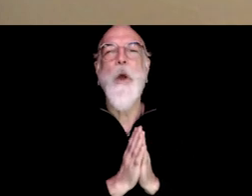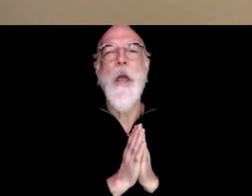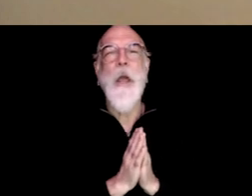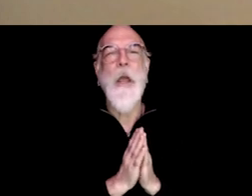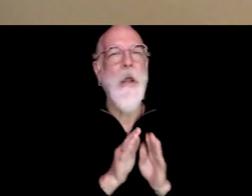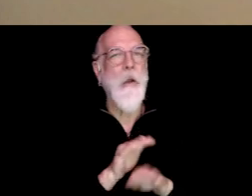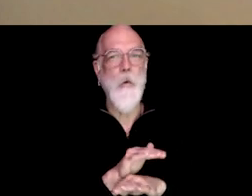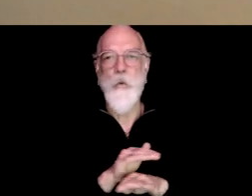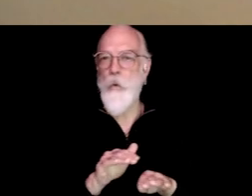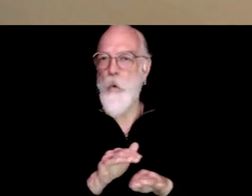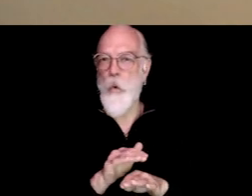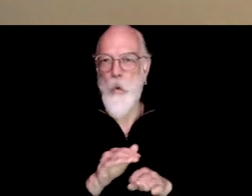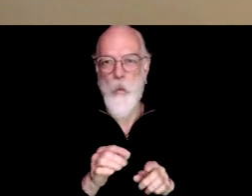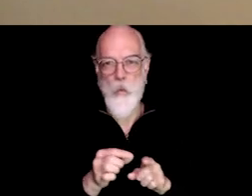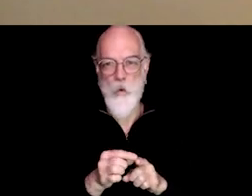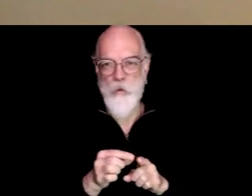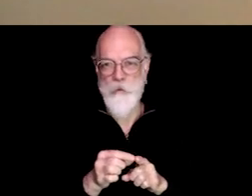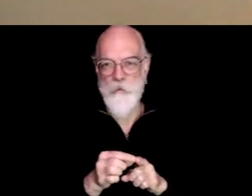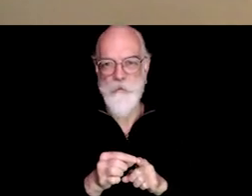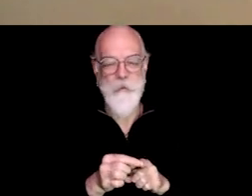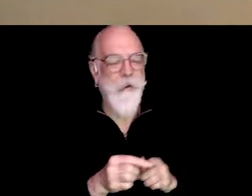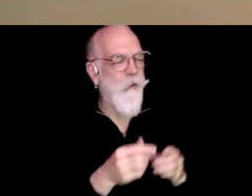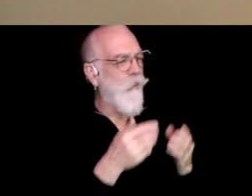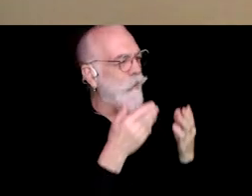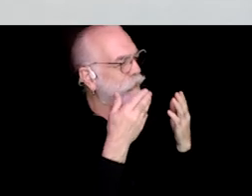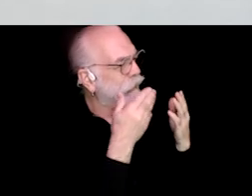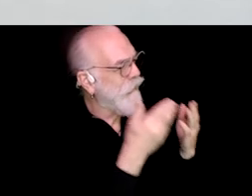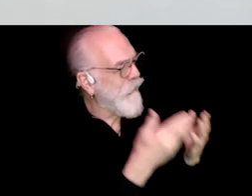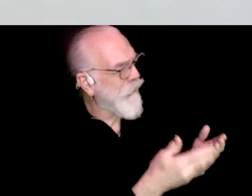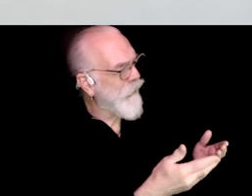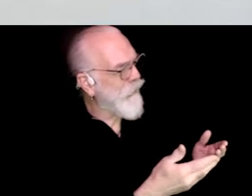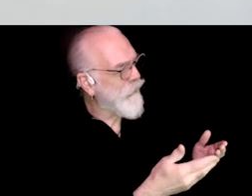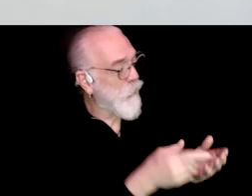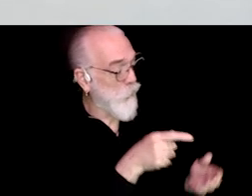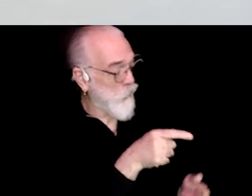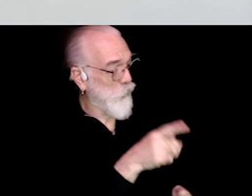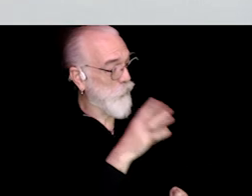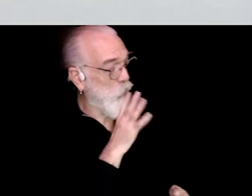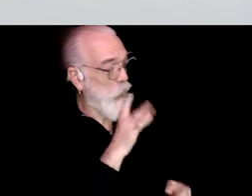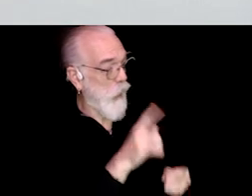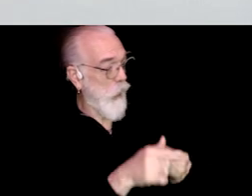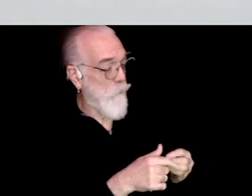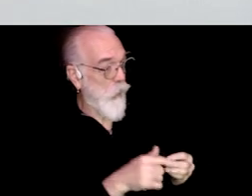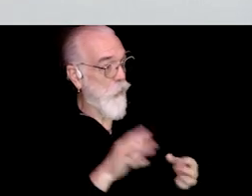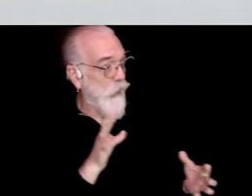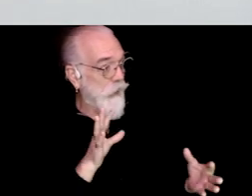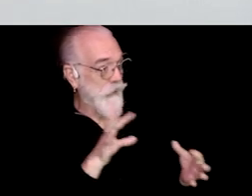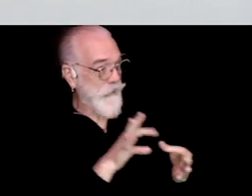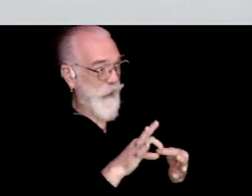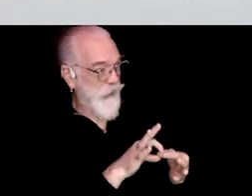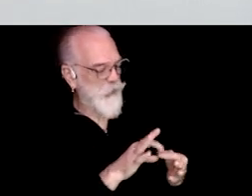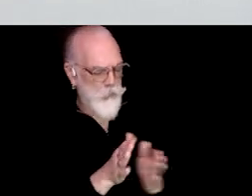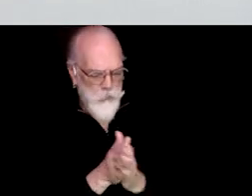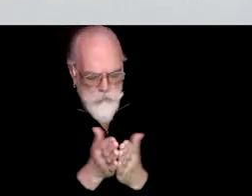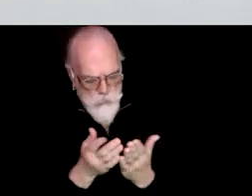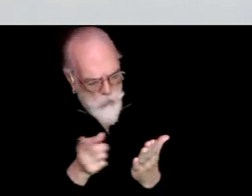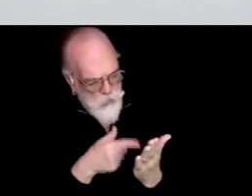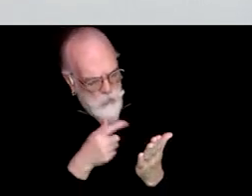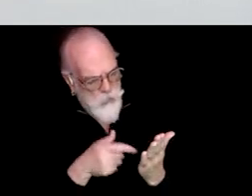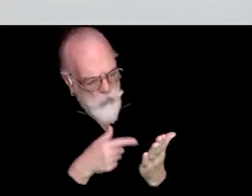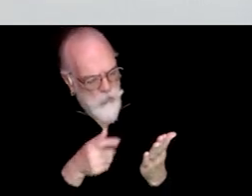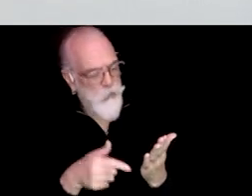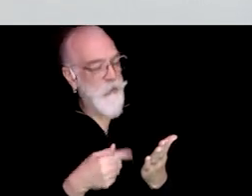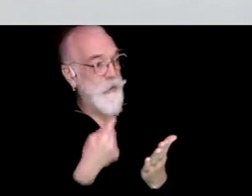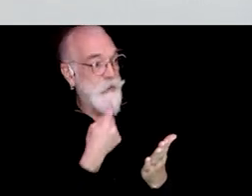without words. Thank you. So you talk about connection, and throughout your book, there's